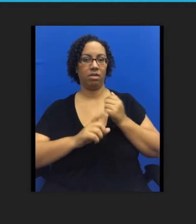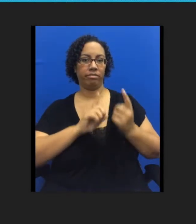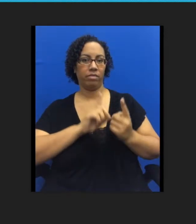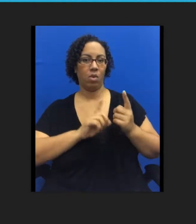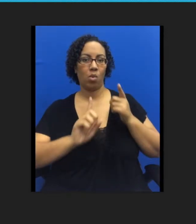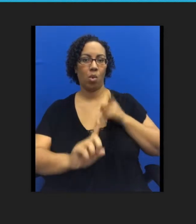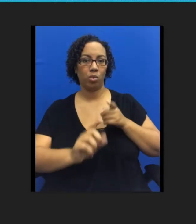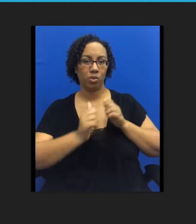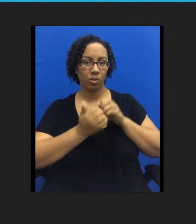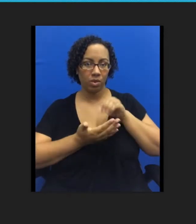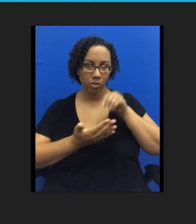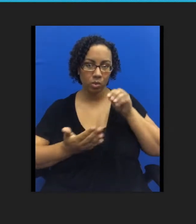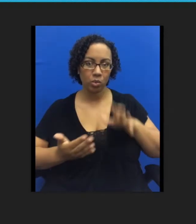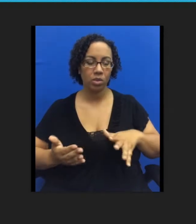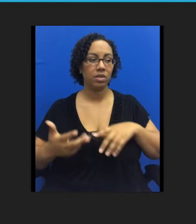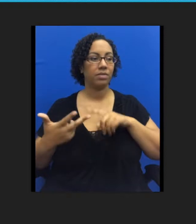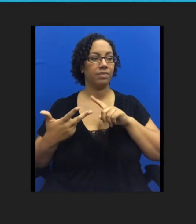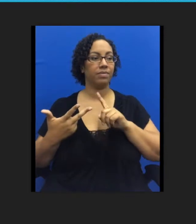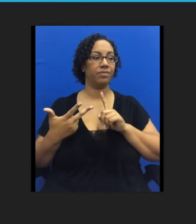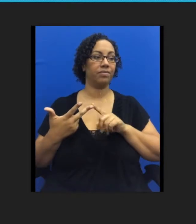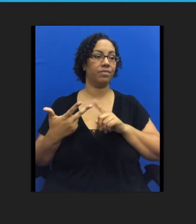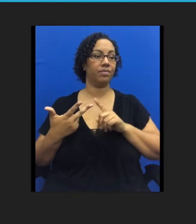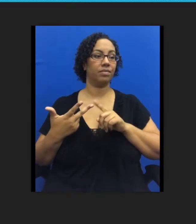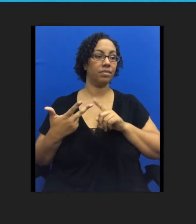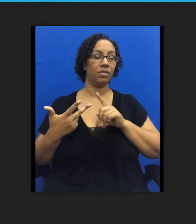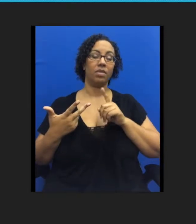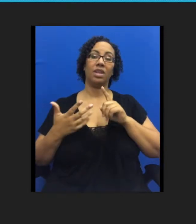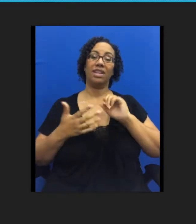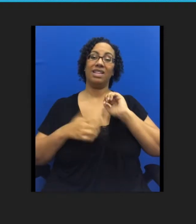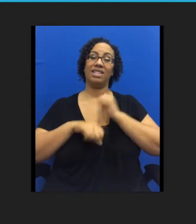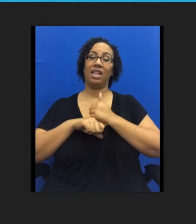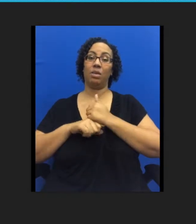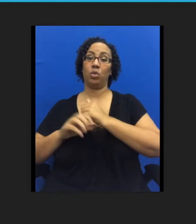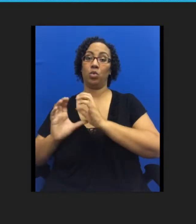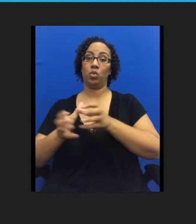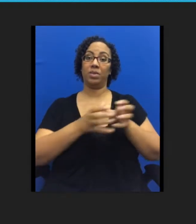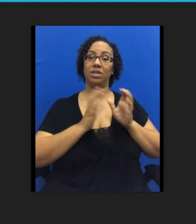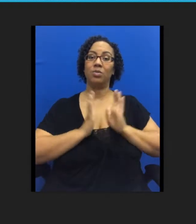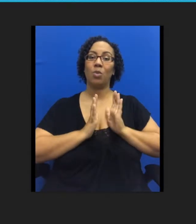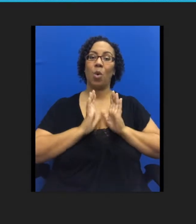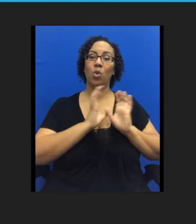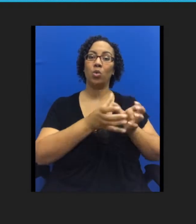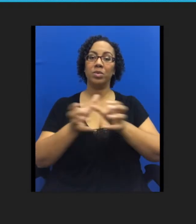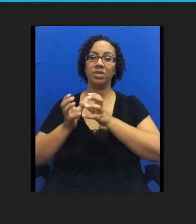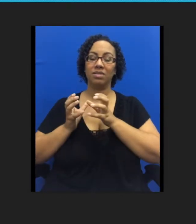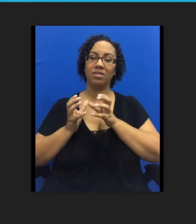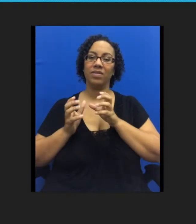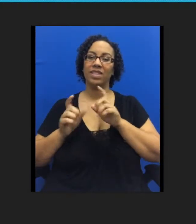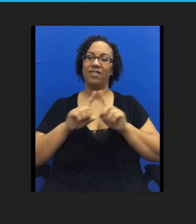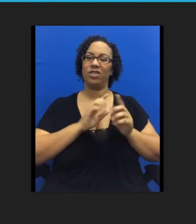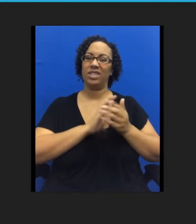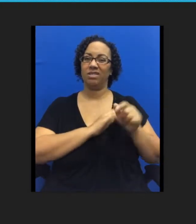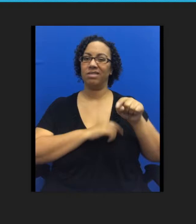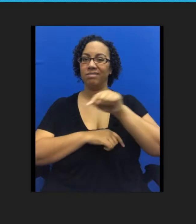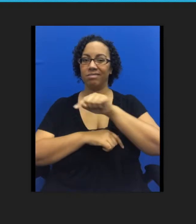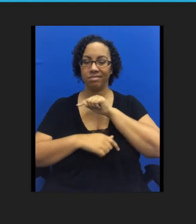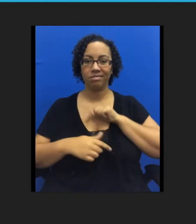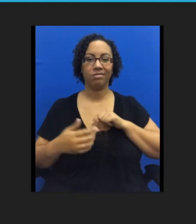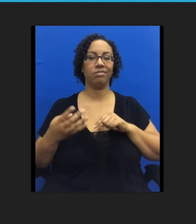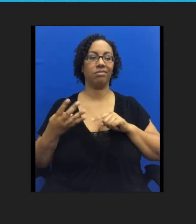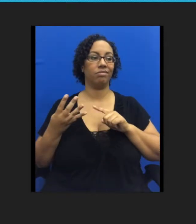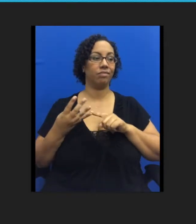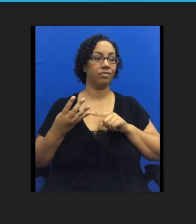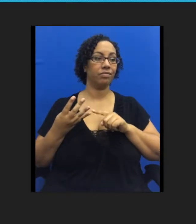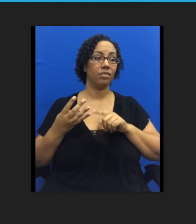will be the teachers. It will help them plan instruction, help the students set goals, create small